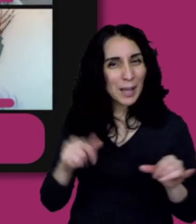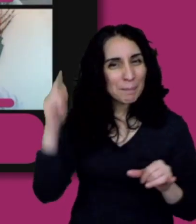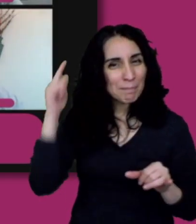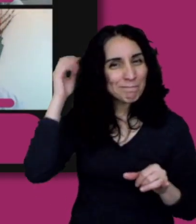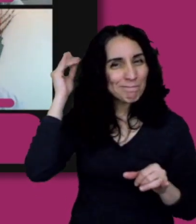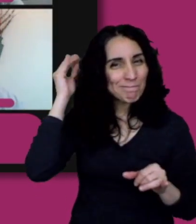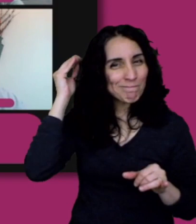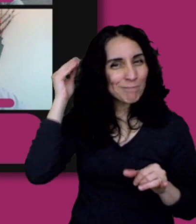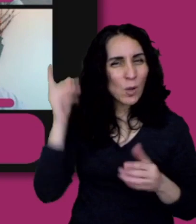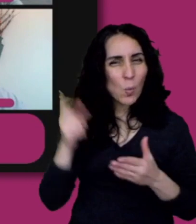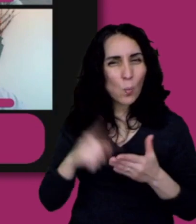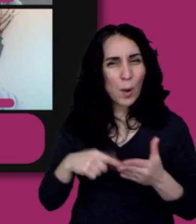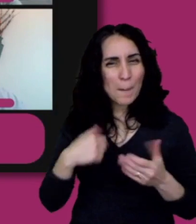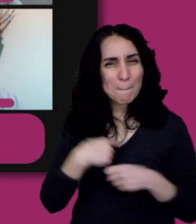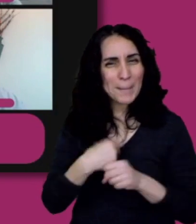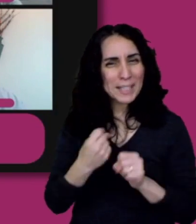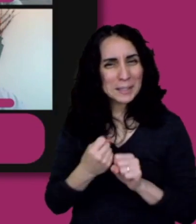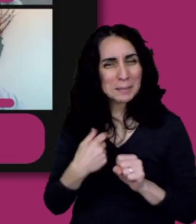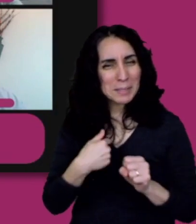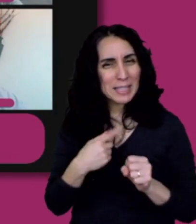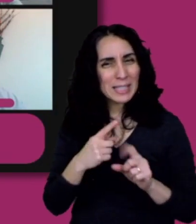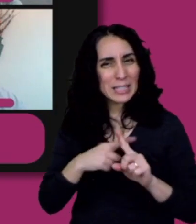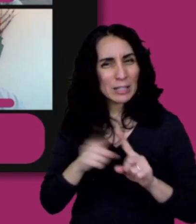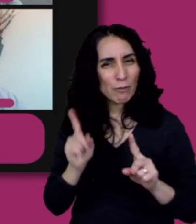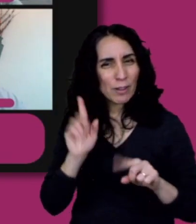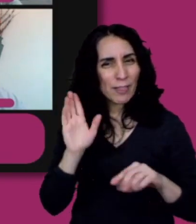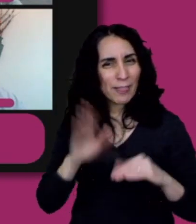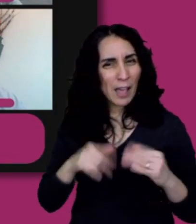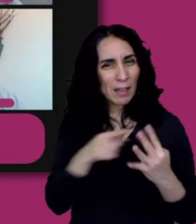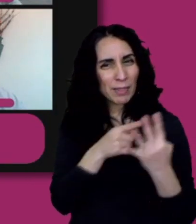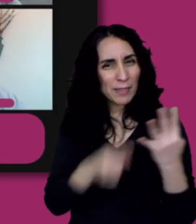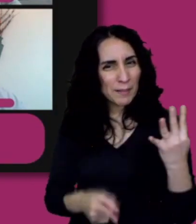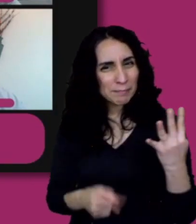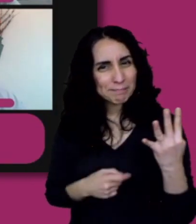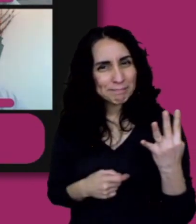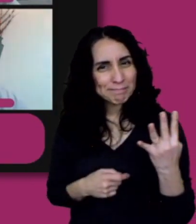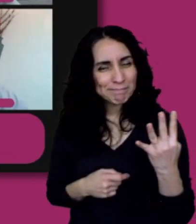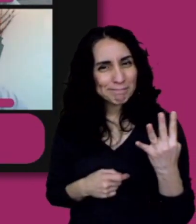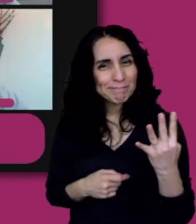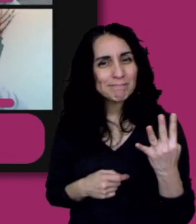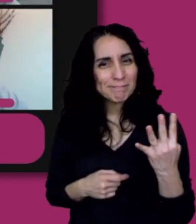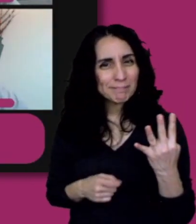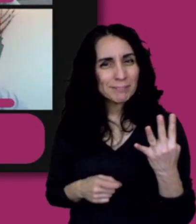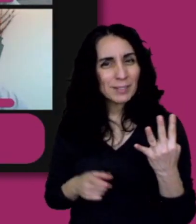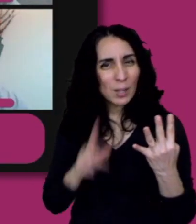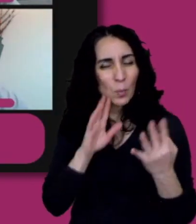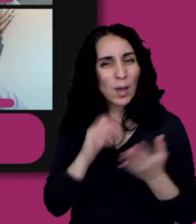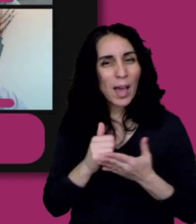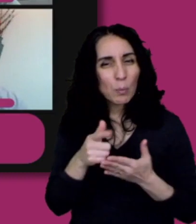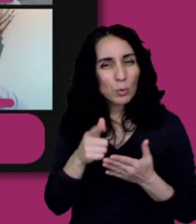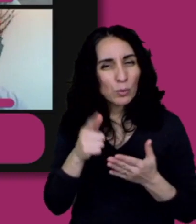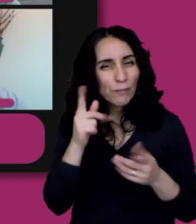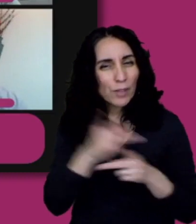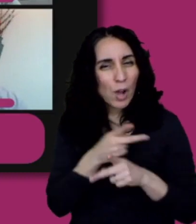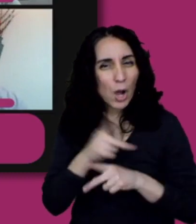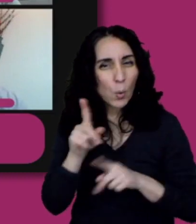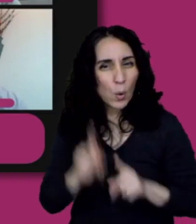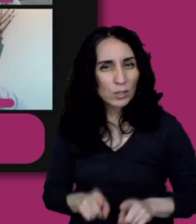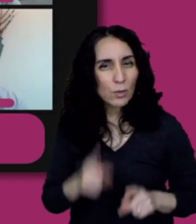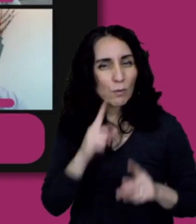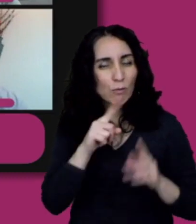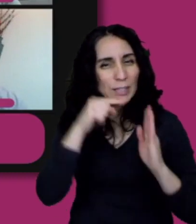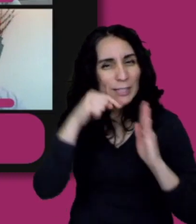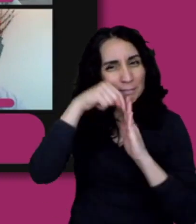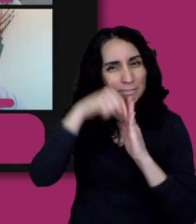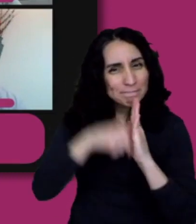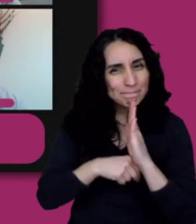in the background, what do I think makes me different? And that will also help phrase your questions in a certain